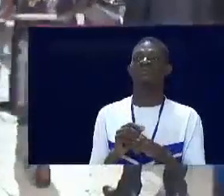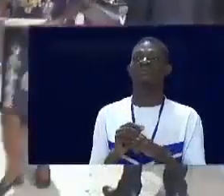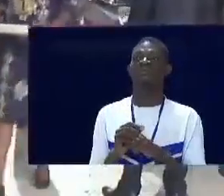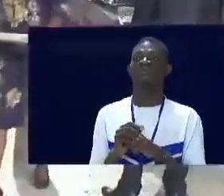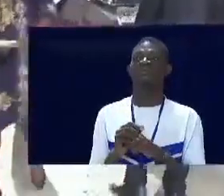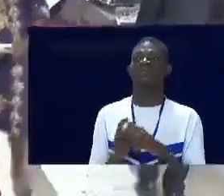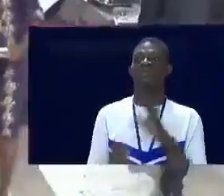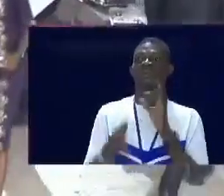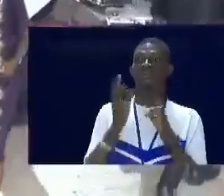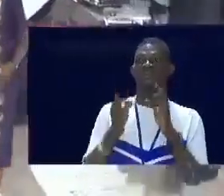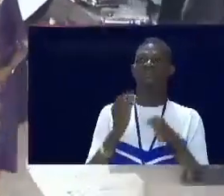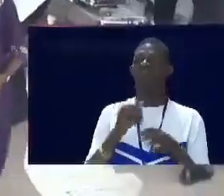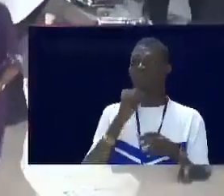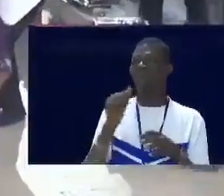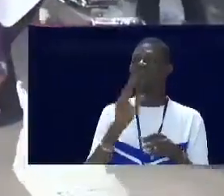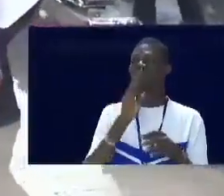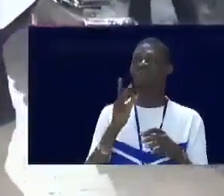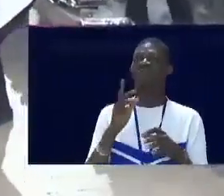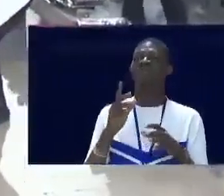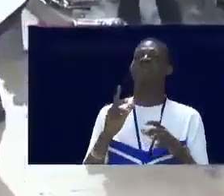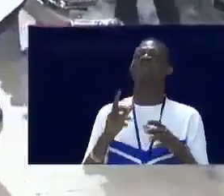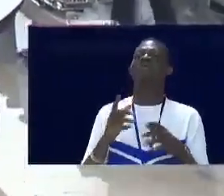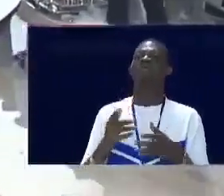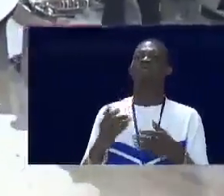if you have not been served bread